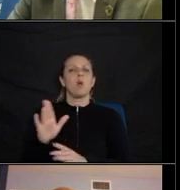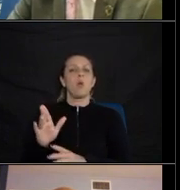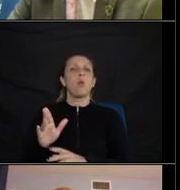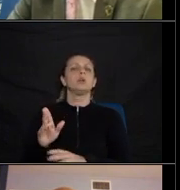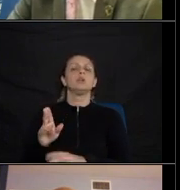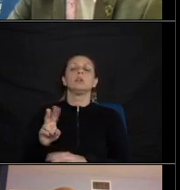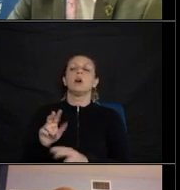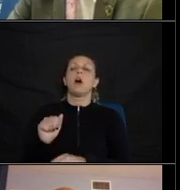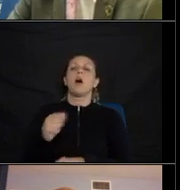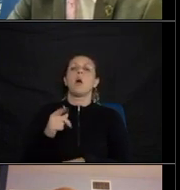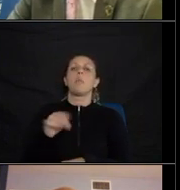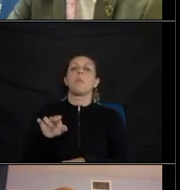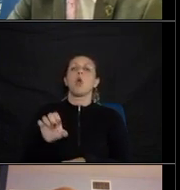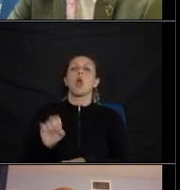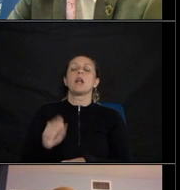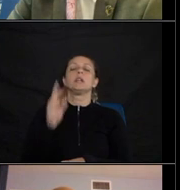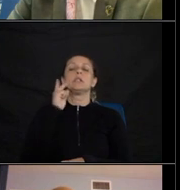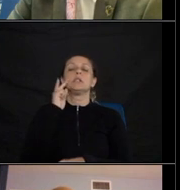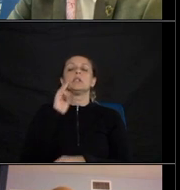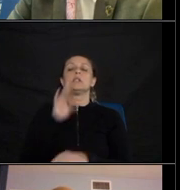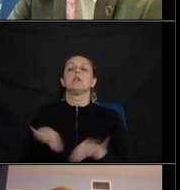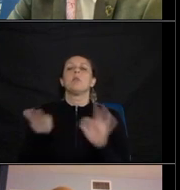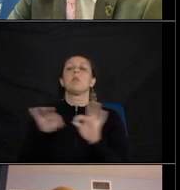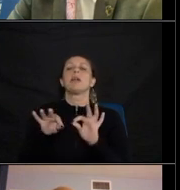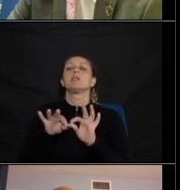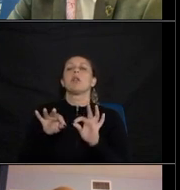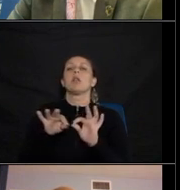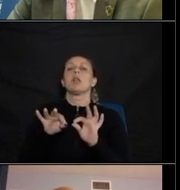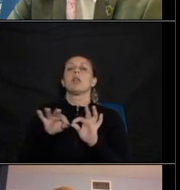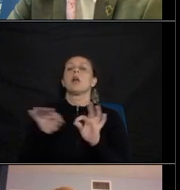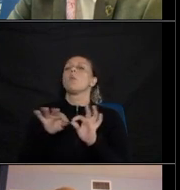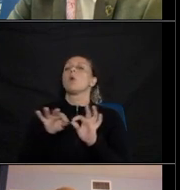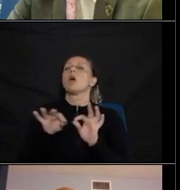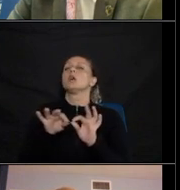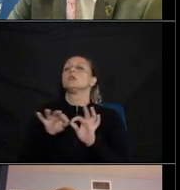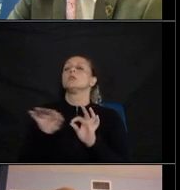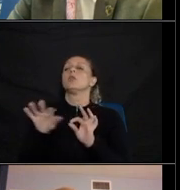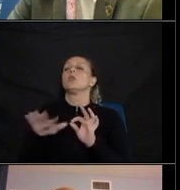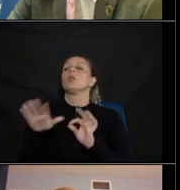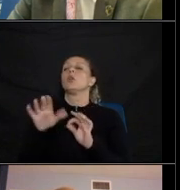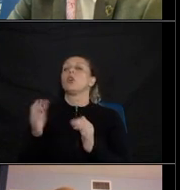appraised? Has there been an appraisal that's current?